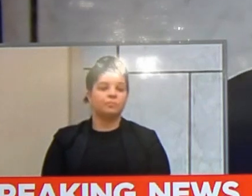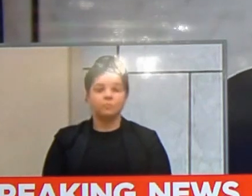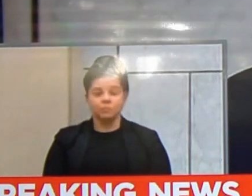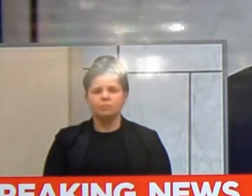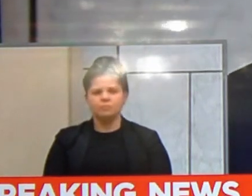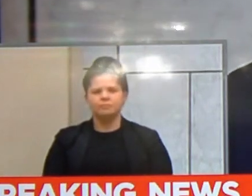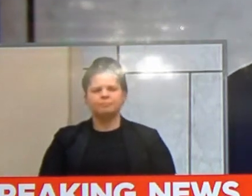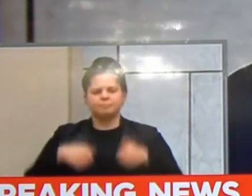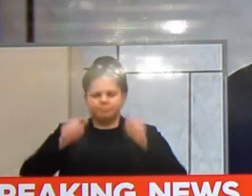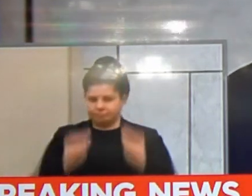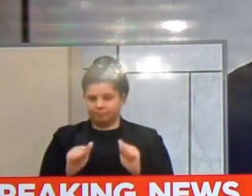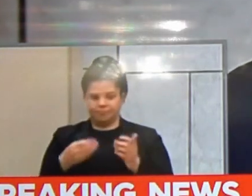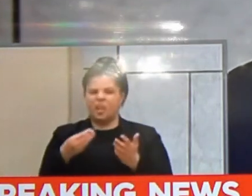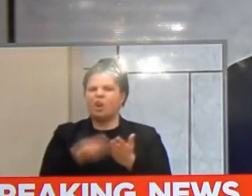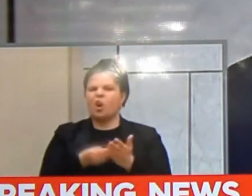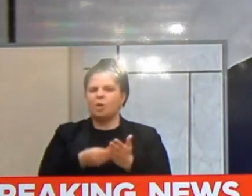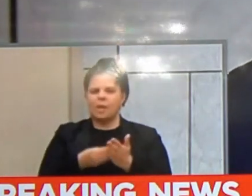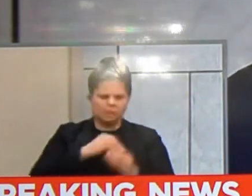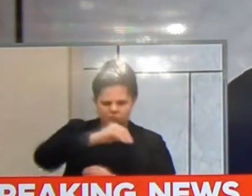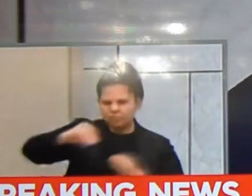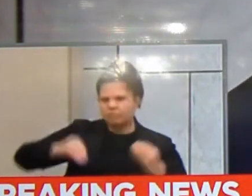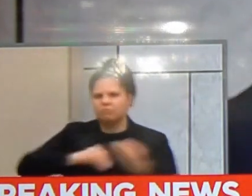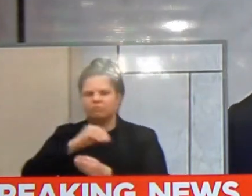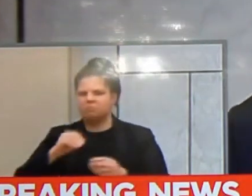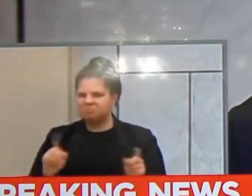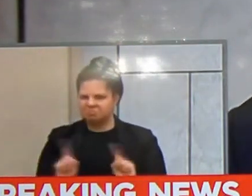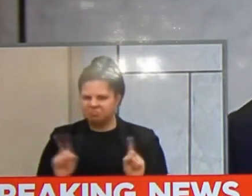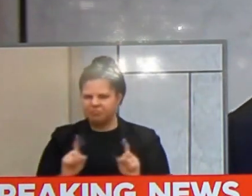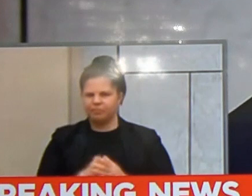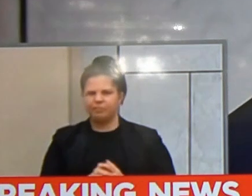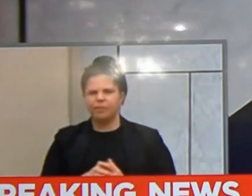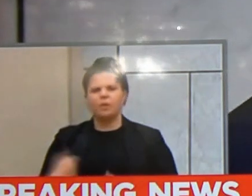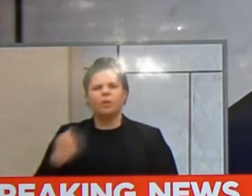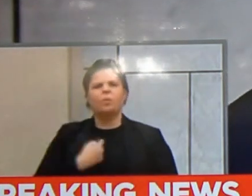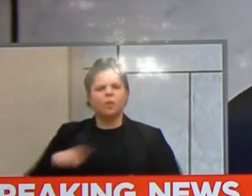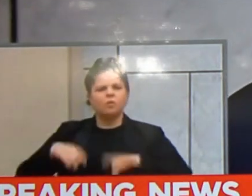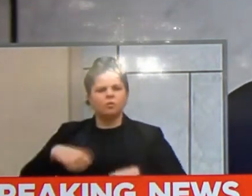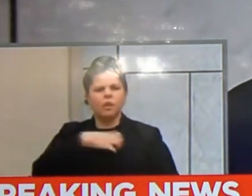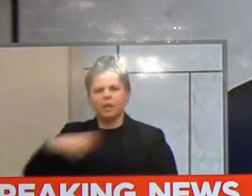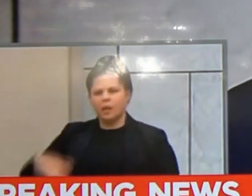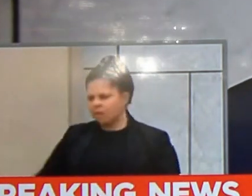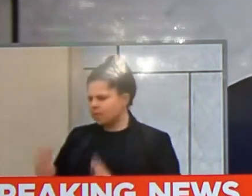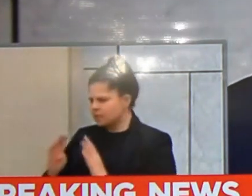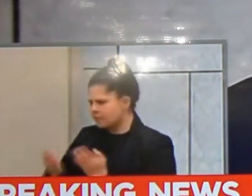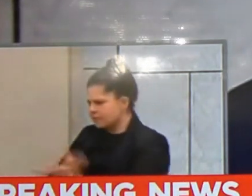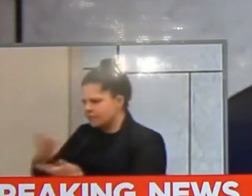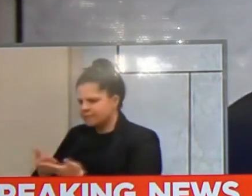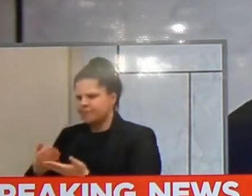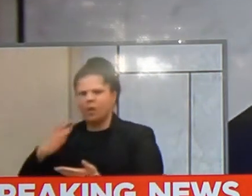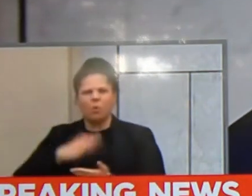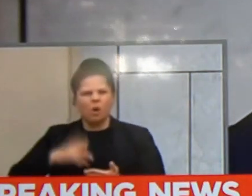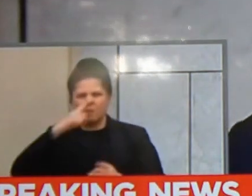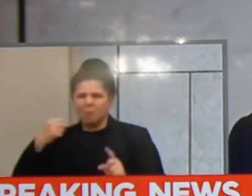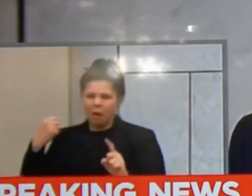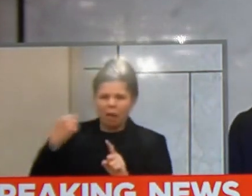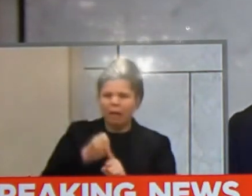On the economy, we are continuing to do everything we can to limit the impacts wherever possible, and to provide all